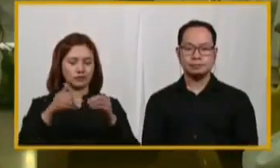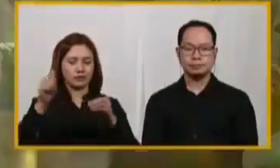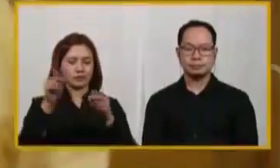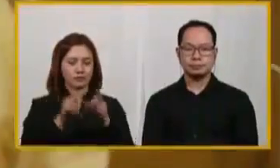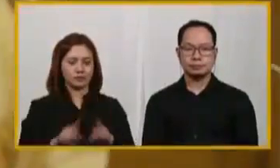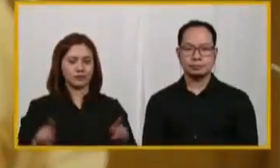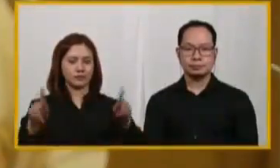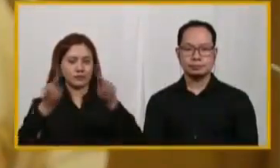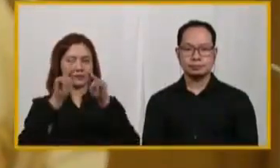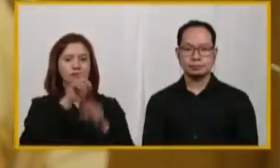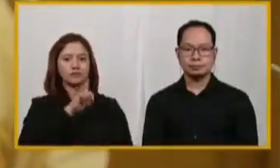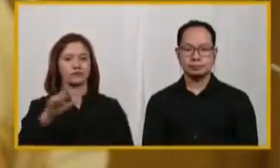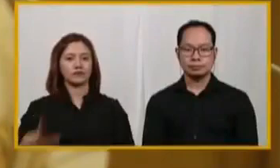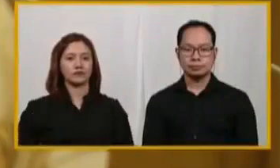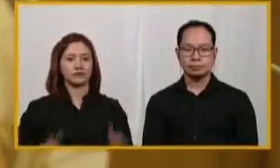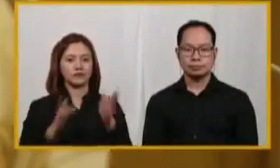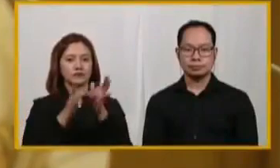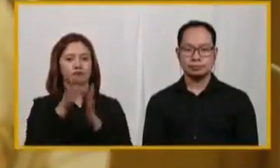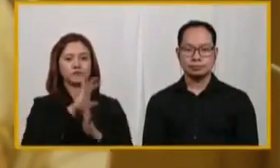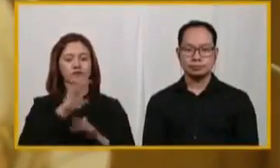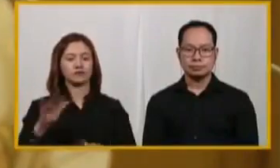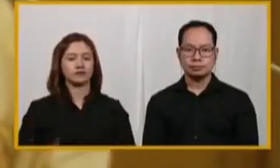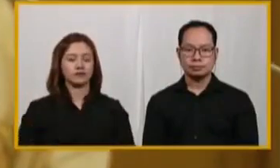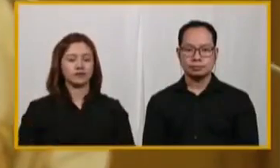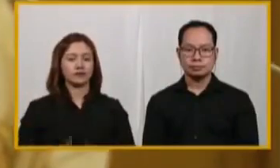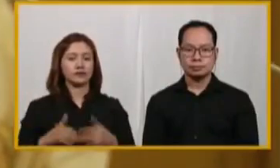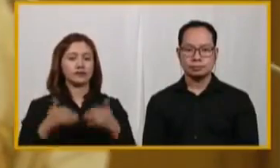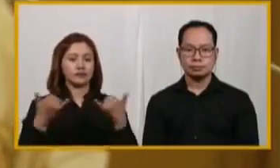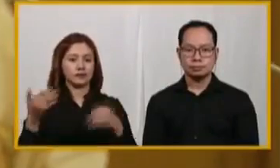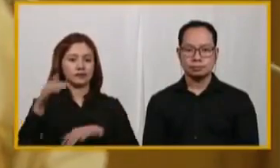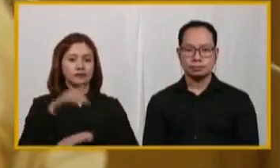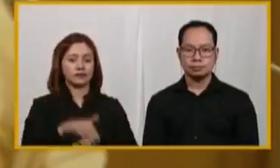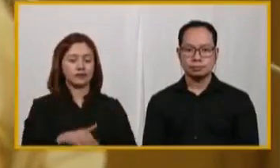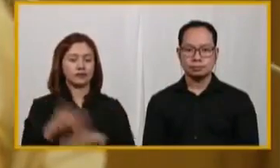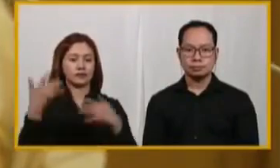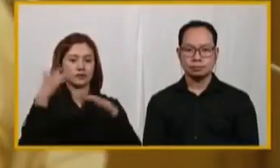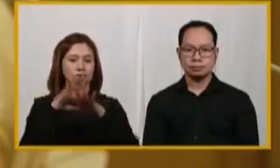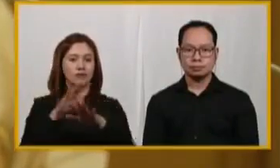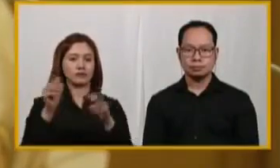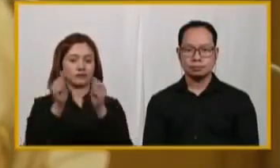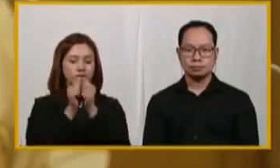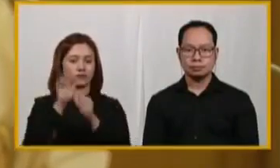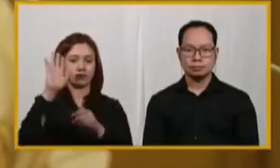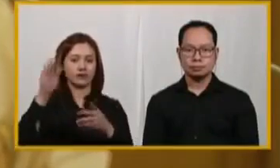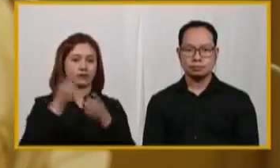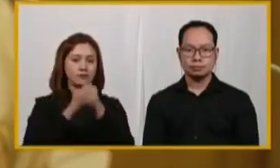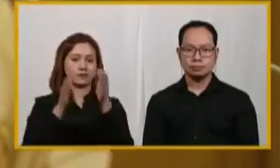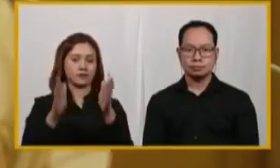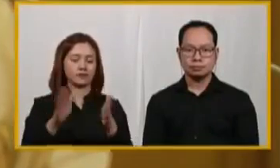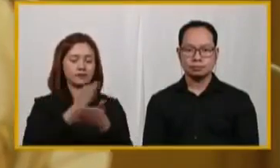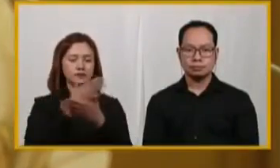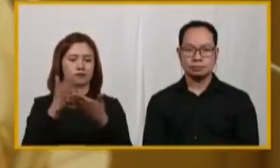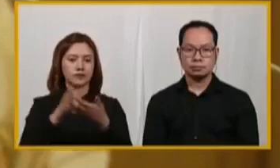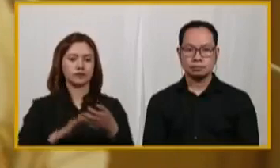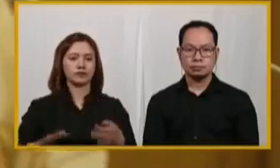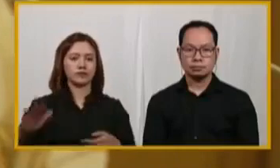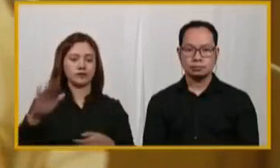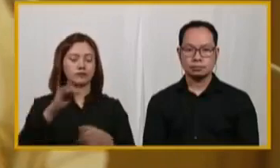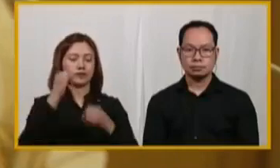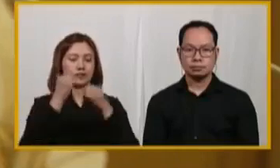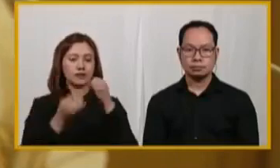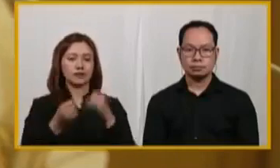Lord Jesus, this night you gathered with your apostles to share with them your last